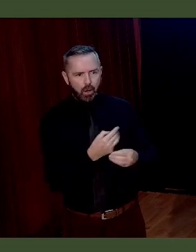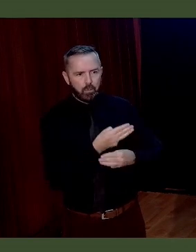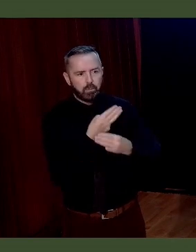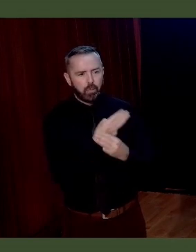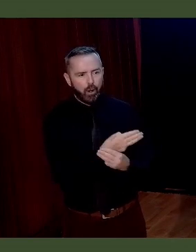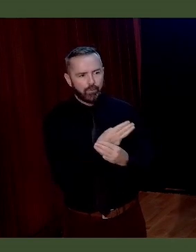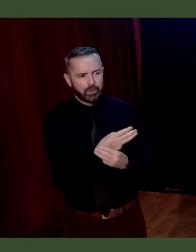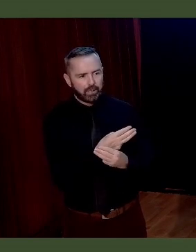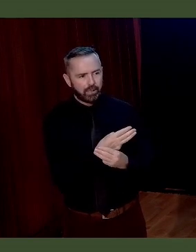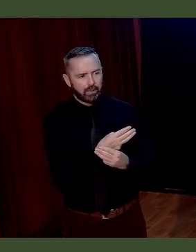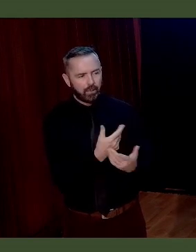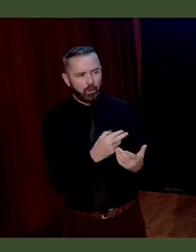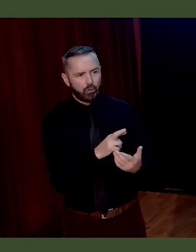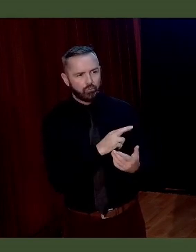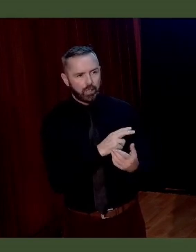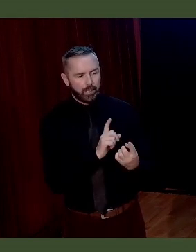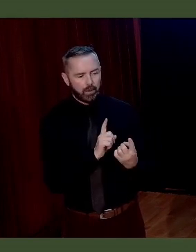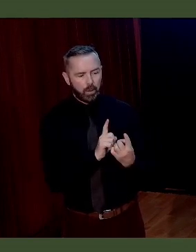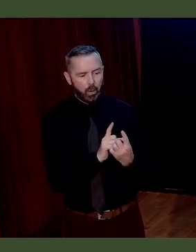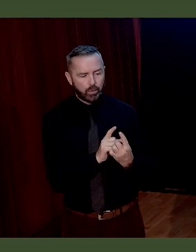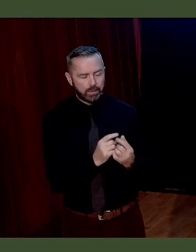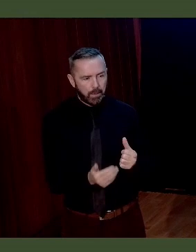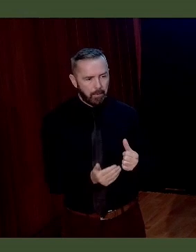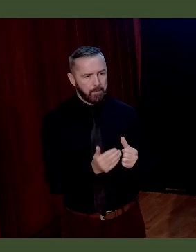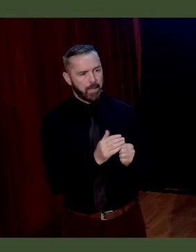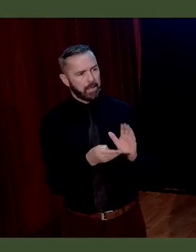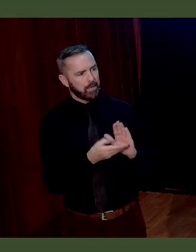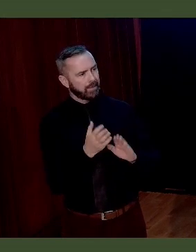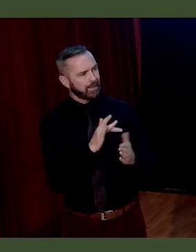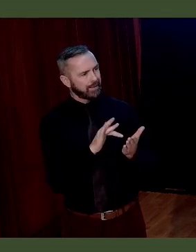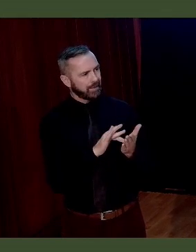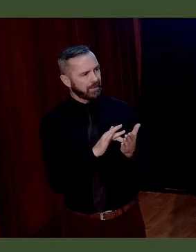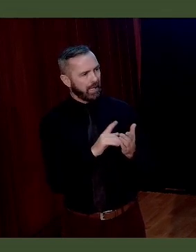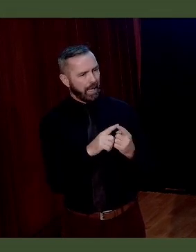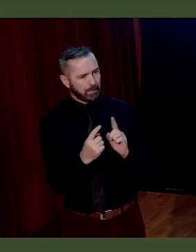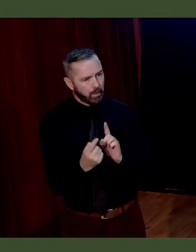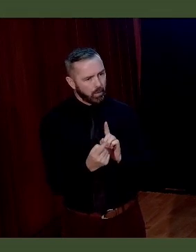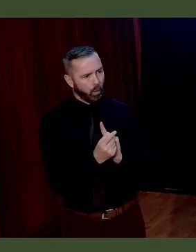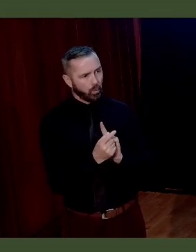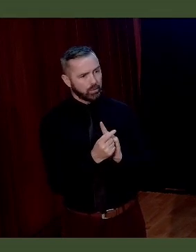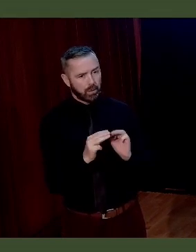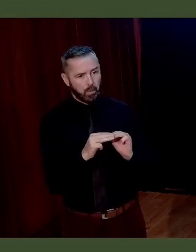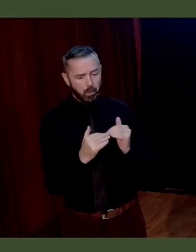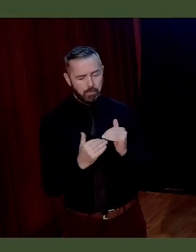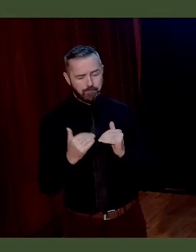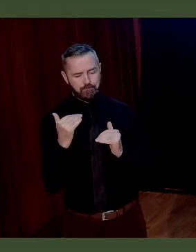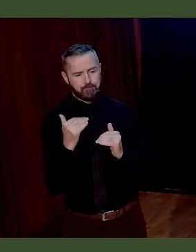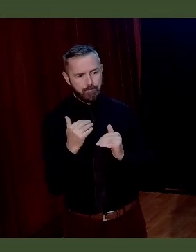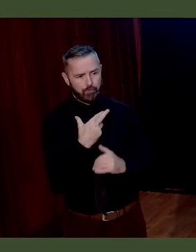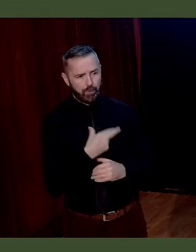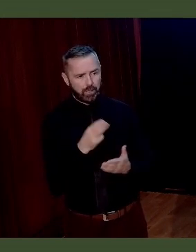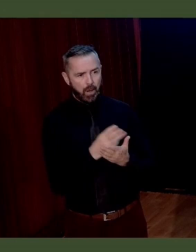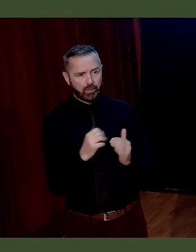poverty so close to the main buildings of the city, and indeed so close to the better off parts of the